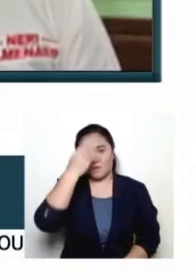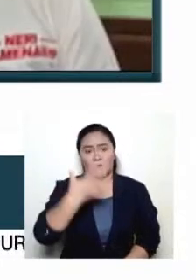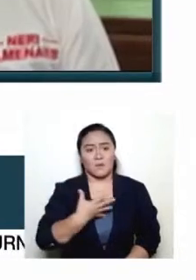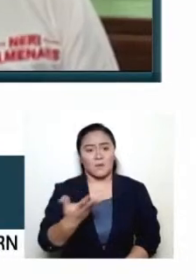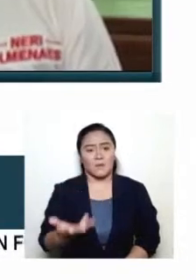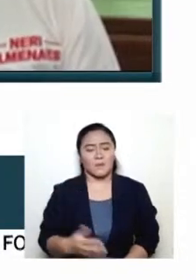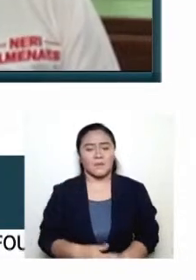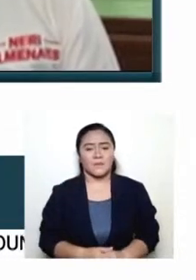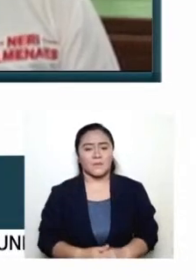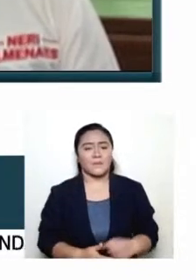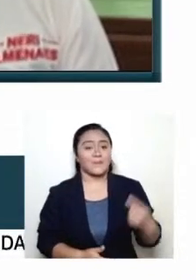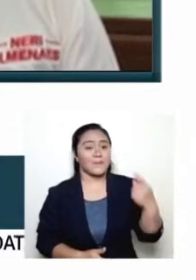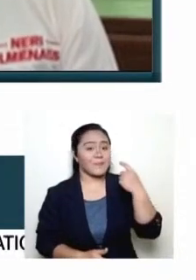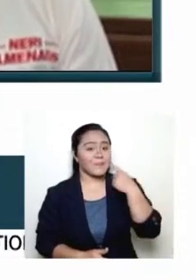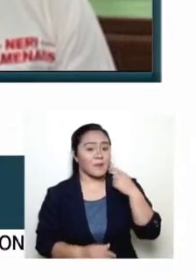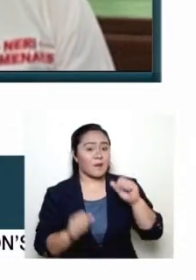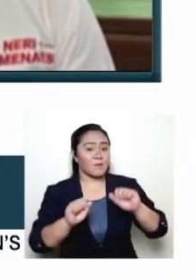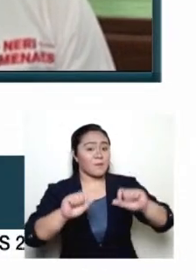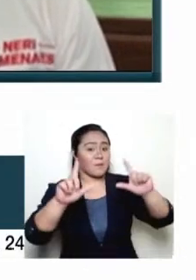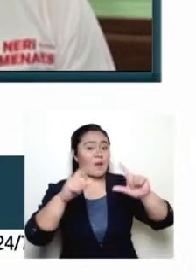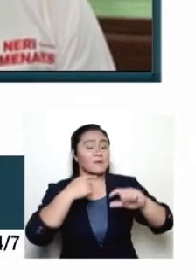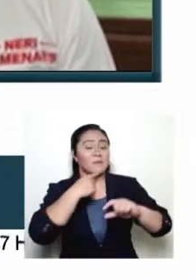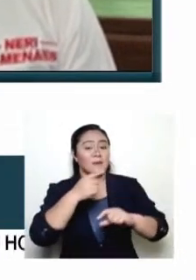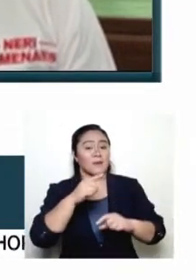Attorney Colmenares. He said that